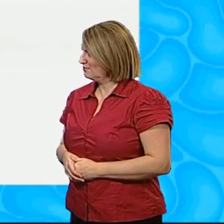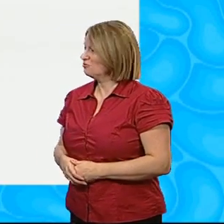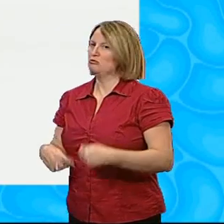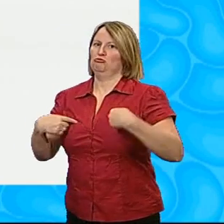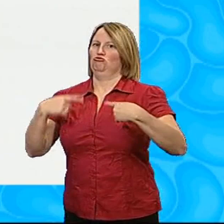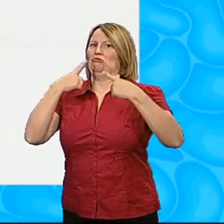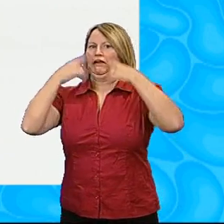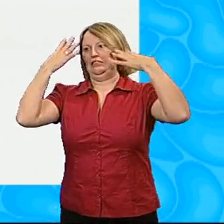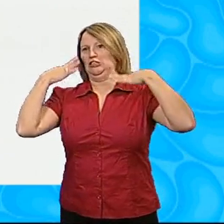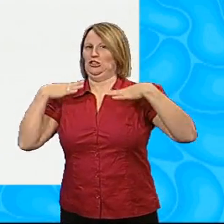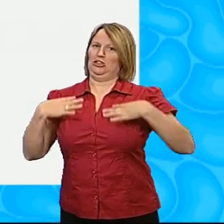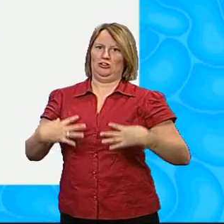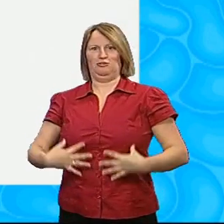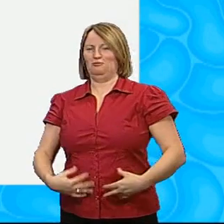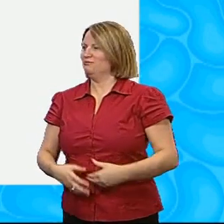I'm red.